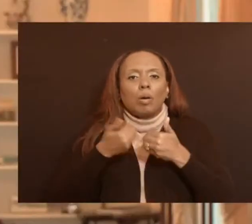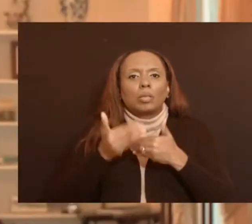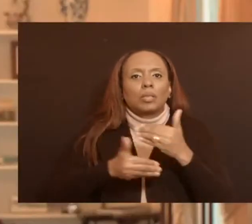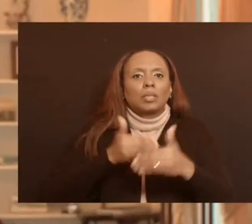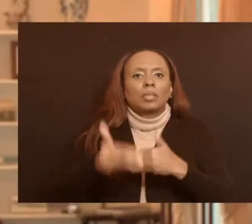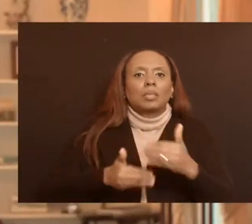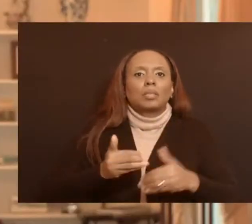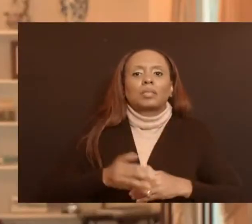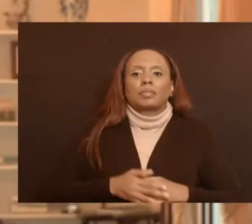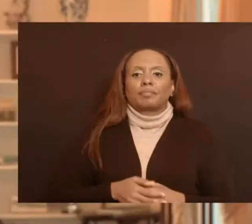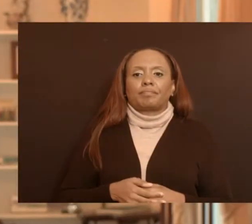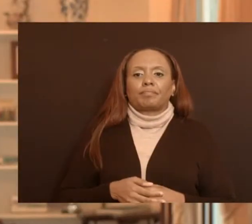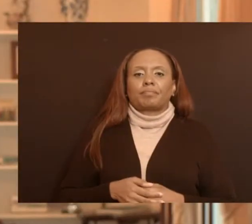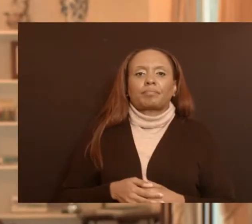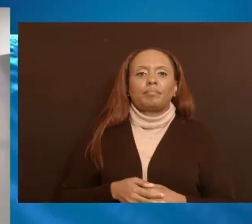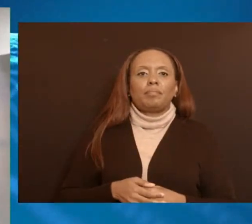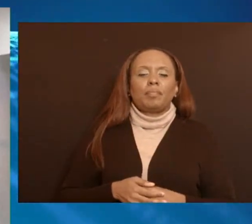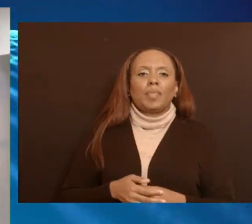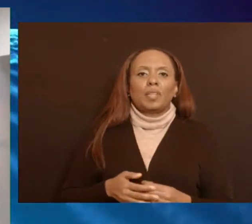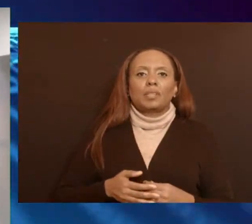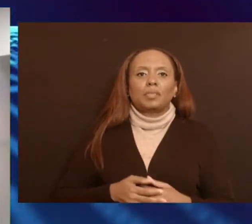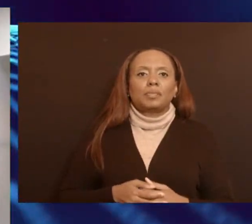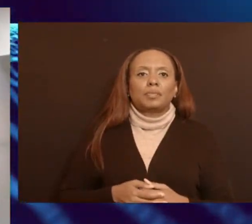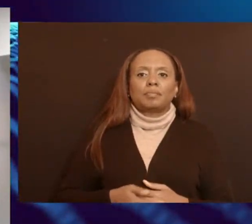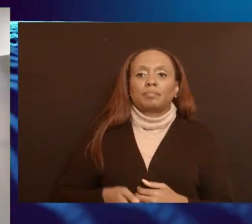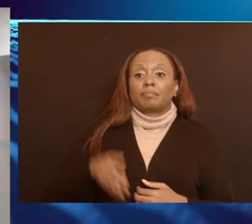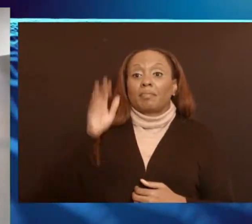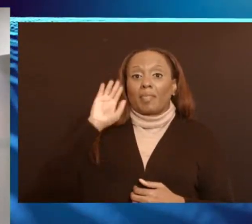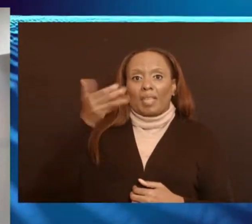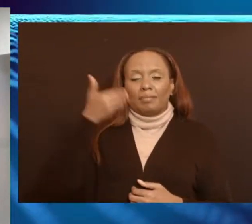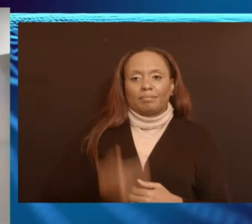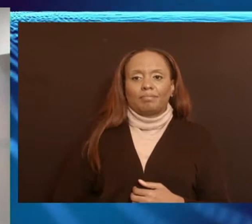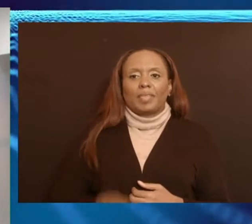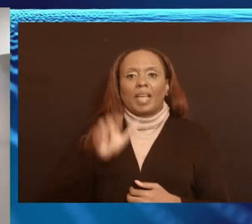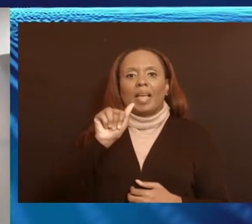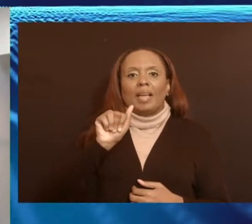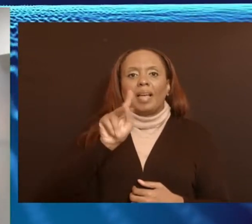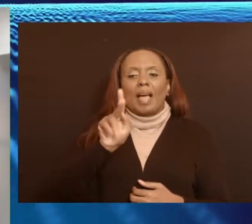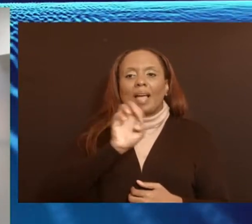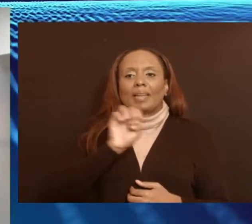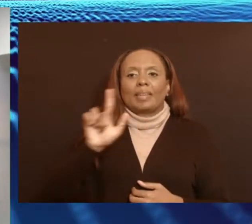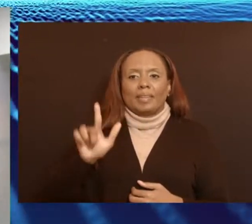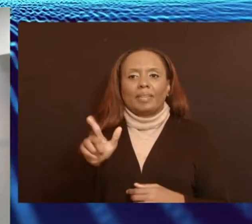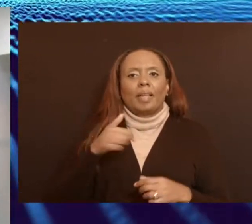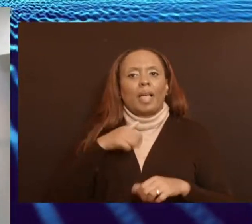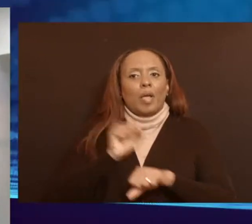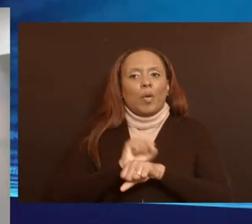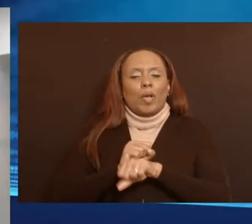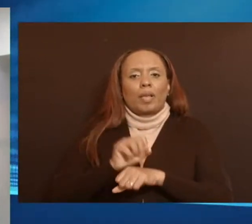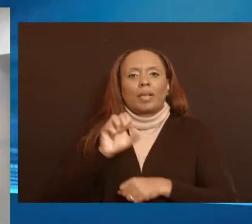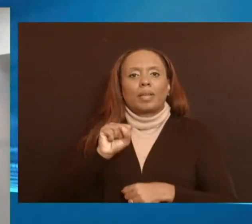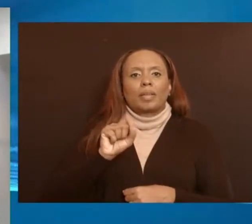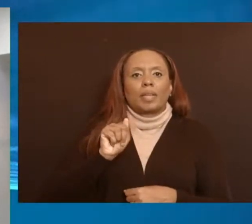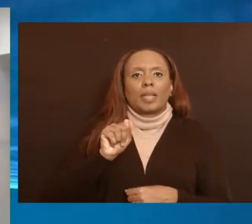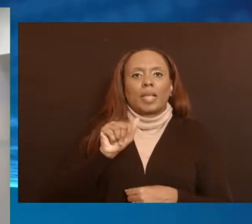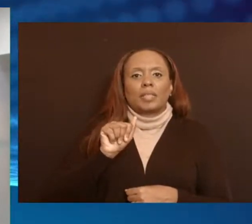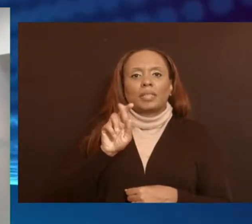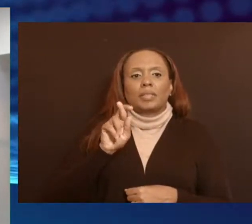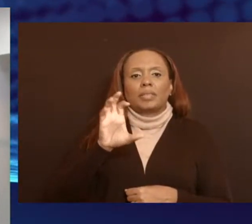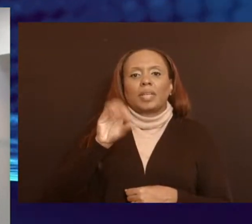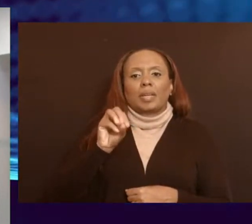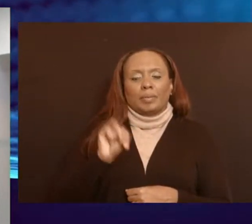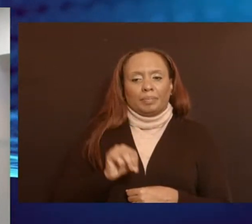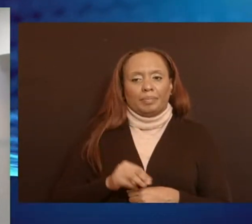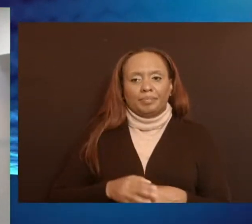Akio? Hi, good evening. Akio Level, Starcom Network News. My question is directed to Dr. Corey Ford. As you